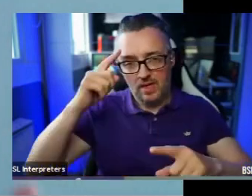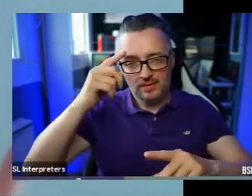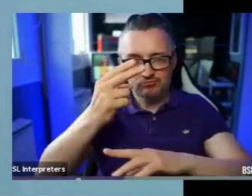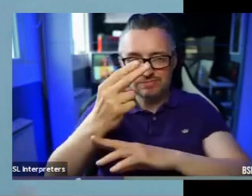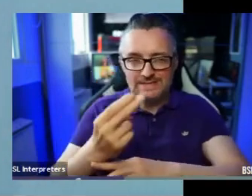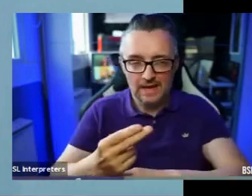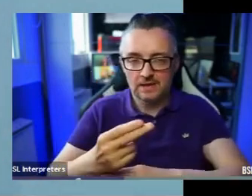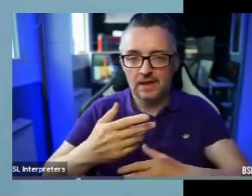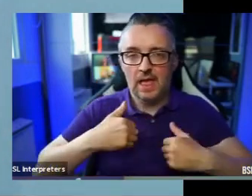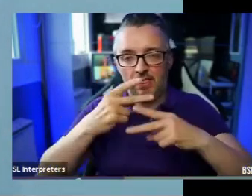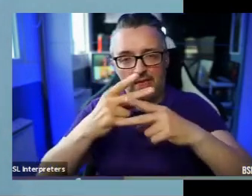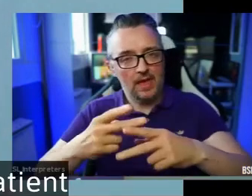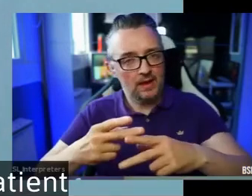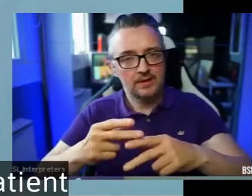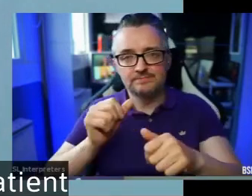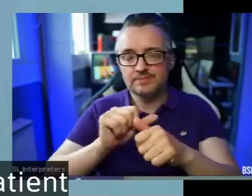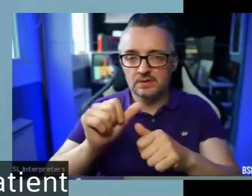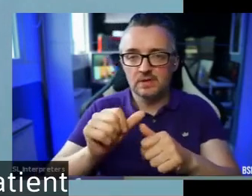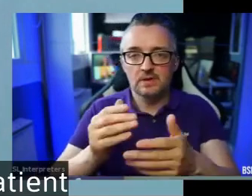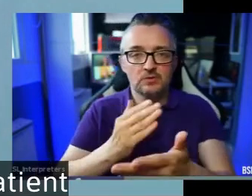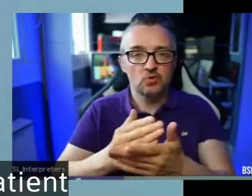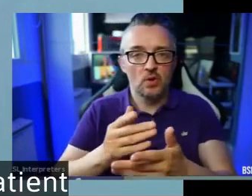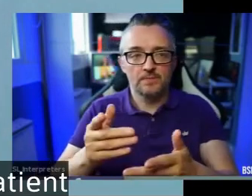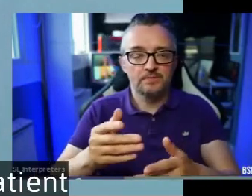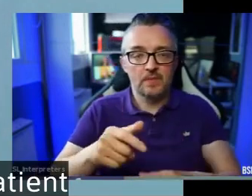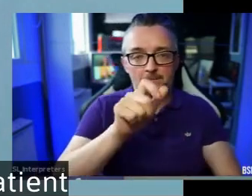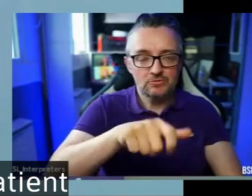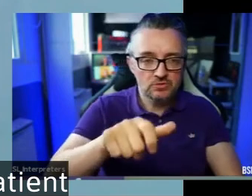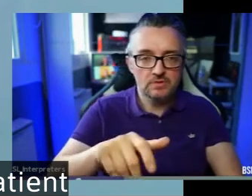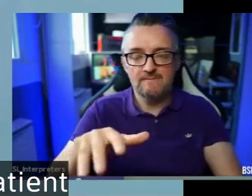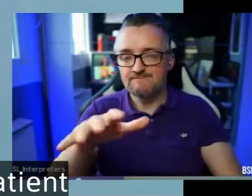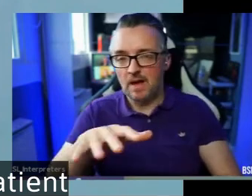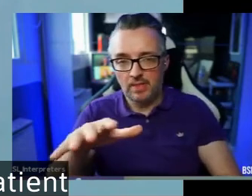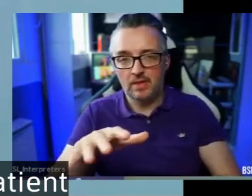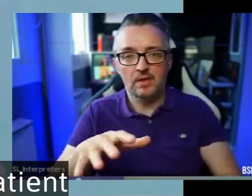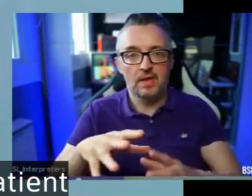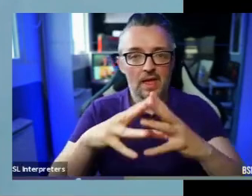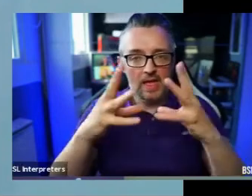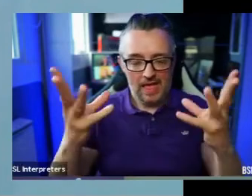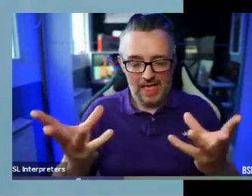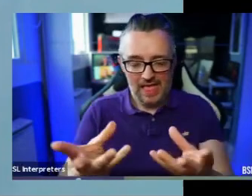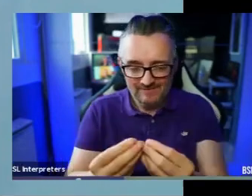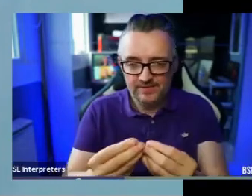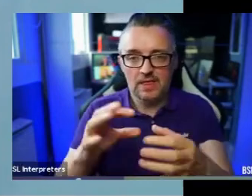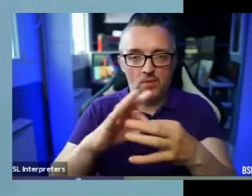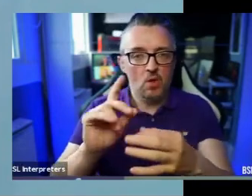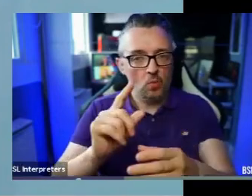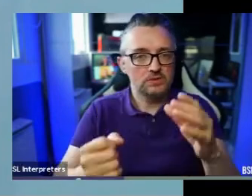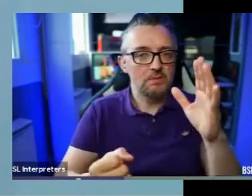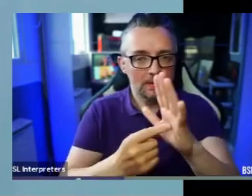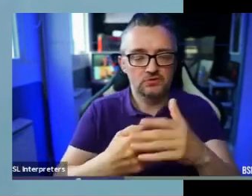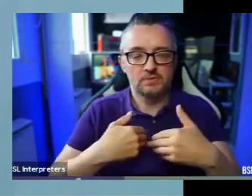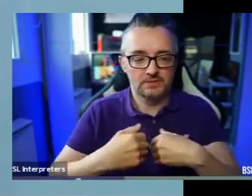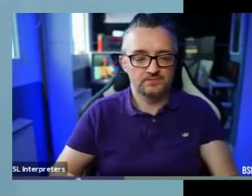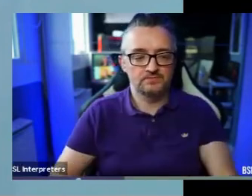we're really redesigning healthcare so that we're taking care of the patient and the family and the caregivers. It's all a part of what matters